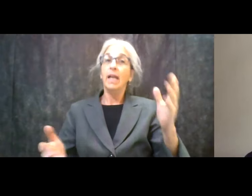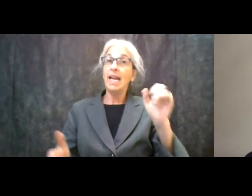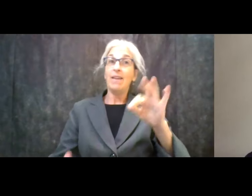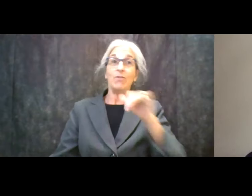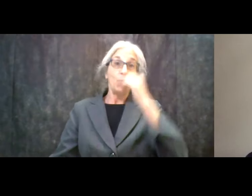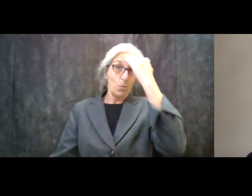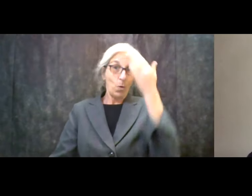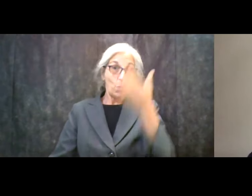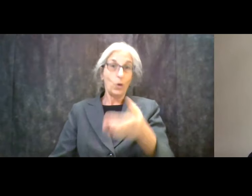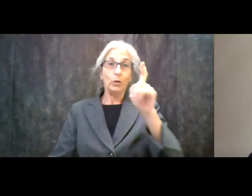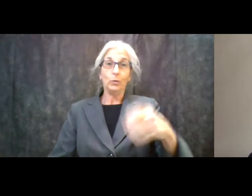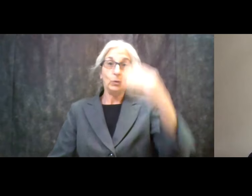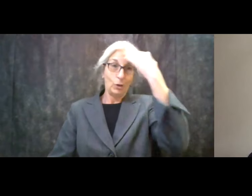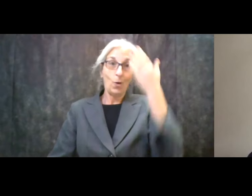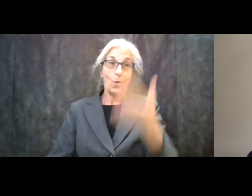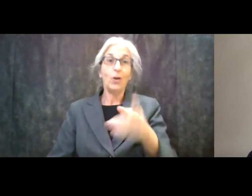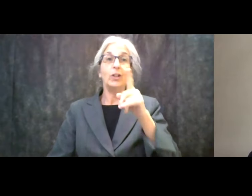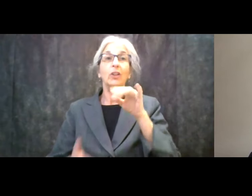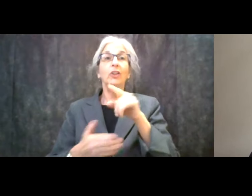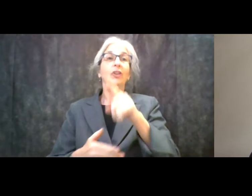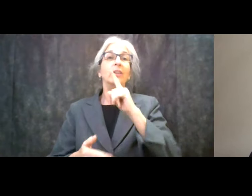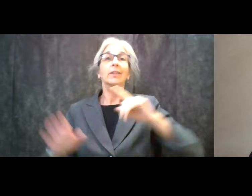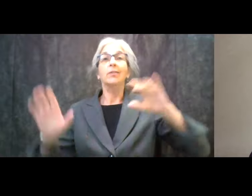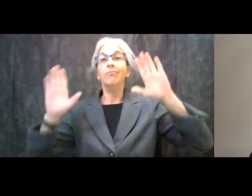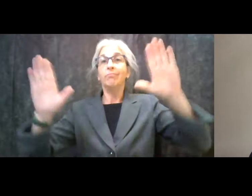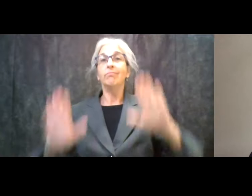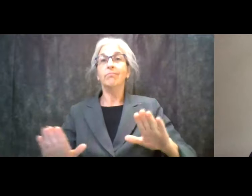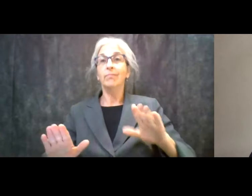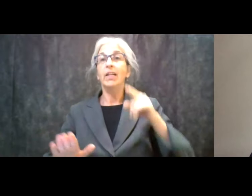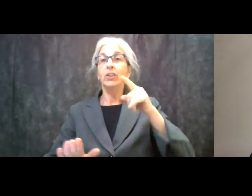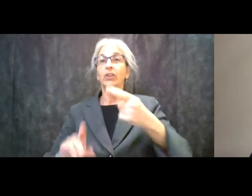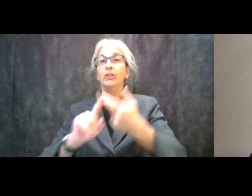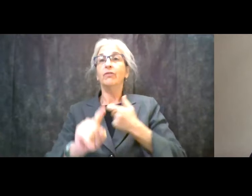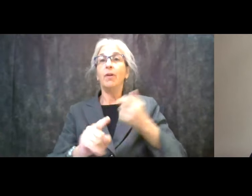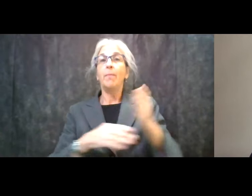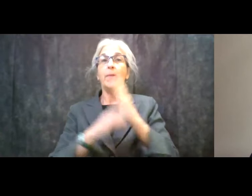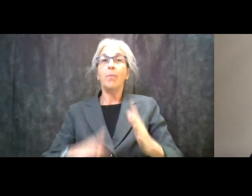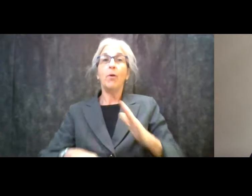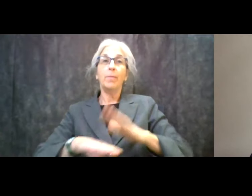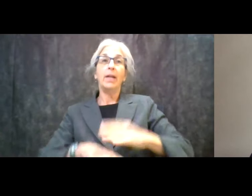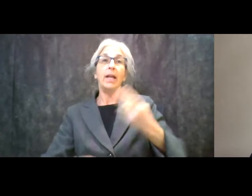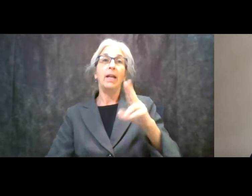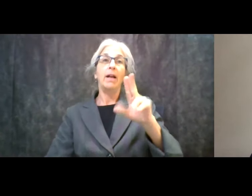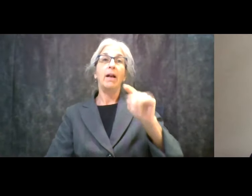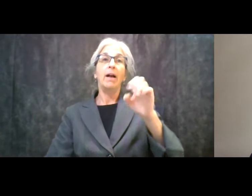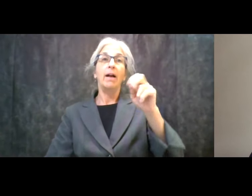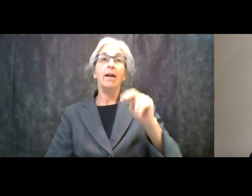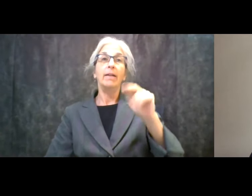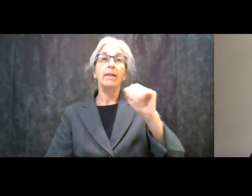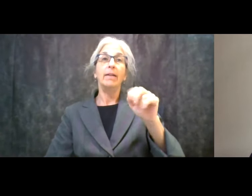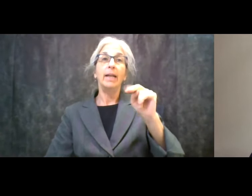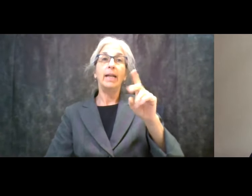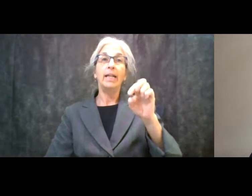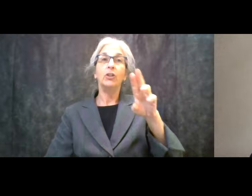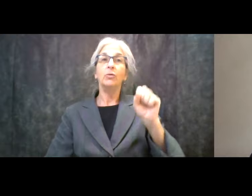her, you ought to know her. She is just outstanding. She's from the partner at the Hutton Andrews Kurth, legal practice.